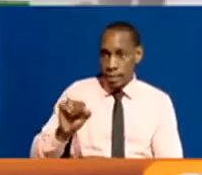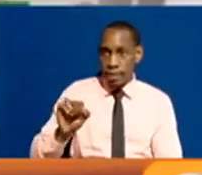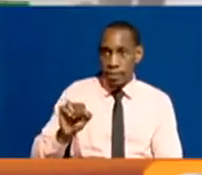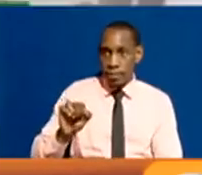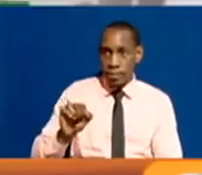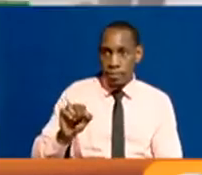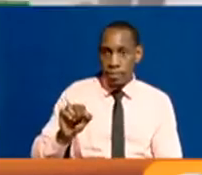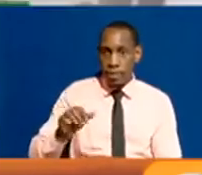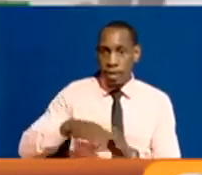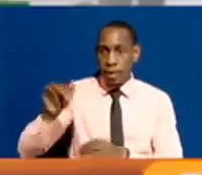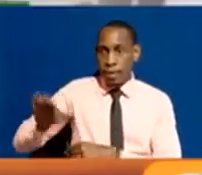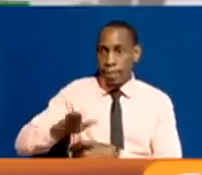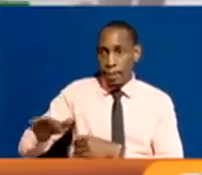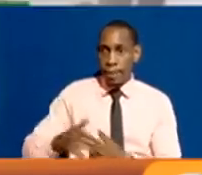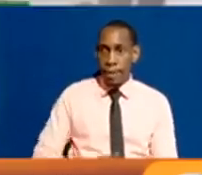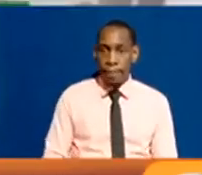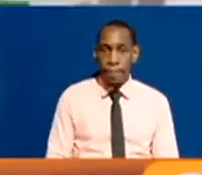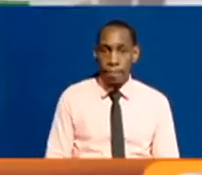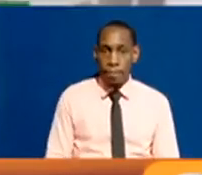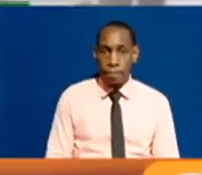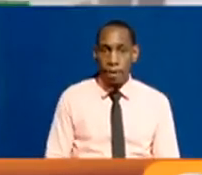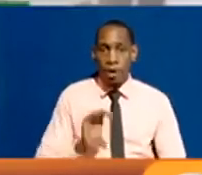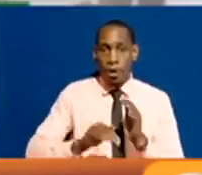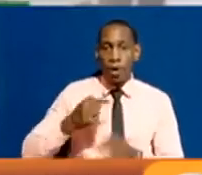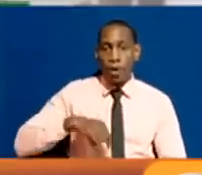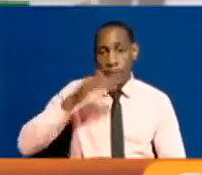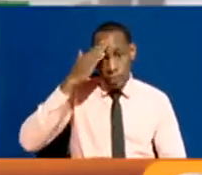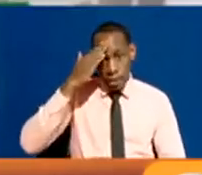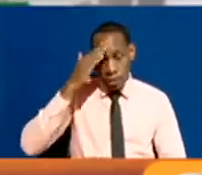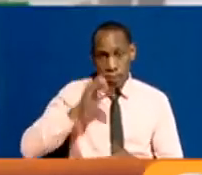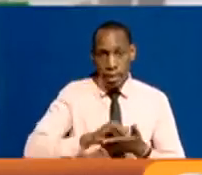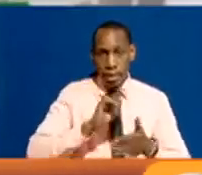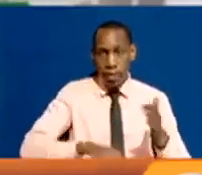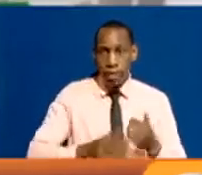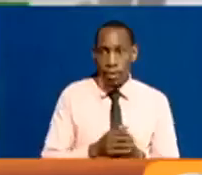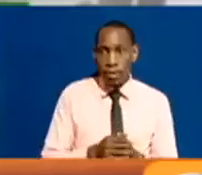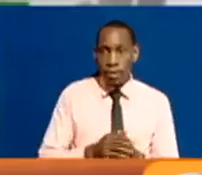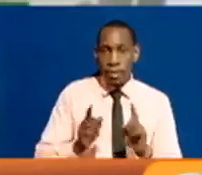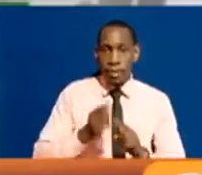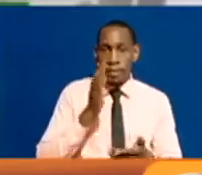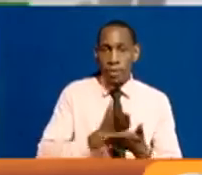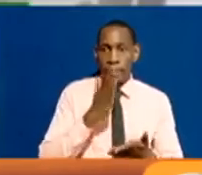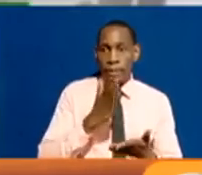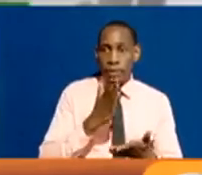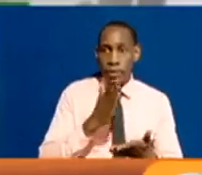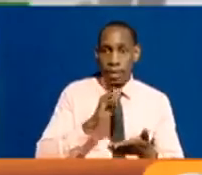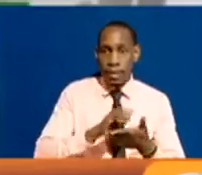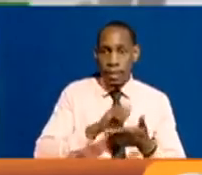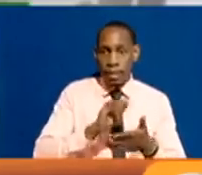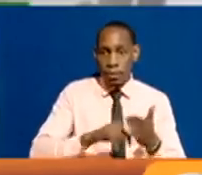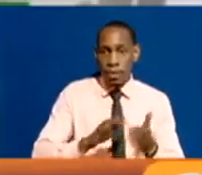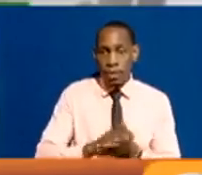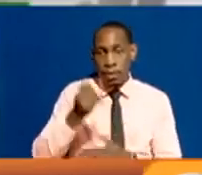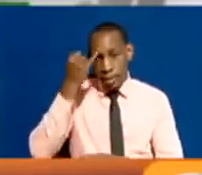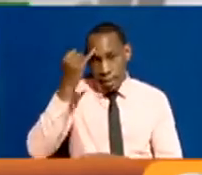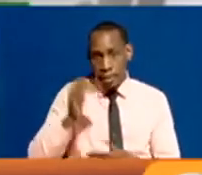from outside parliament. We all know for a start that the initial justification that was the